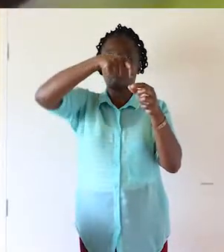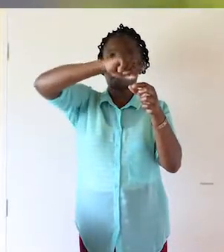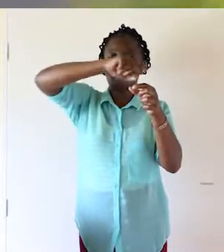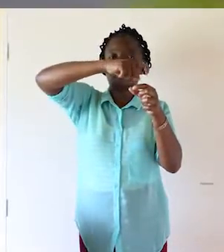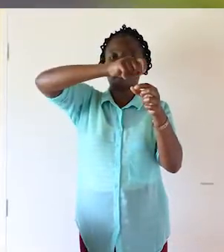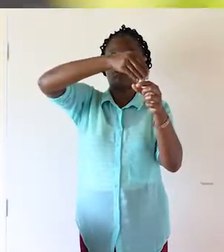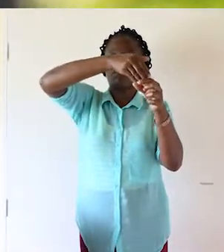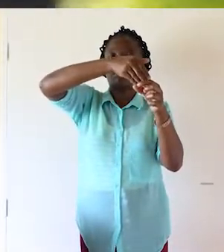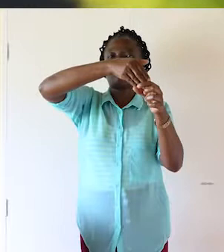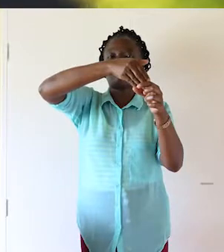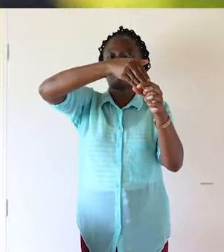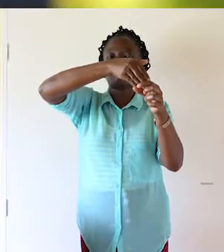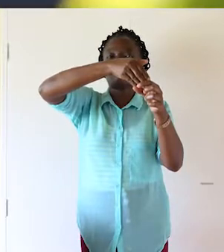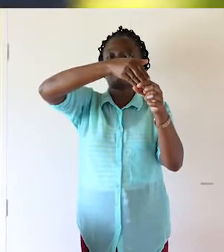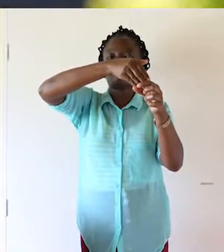there.